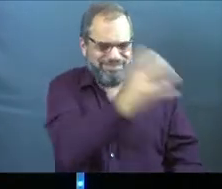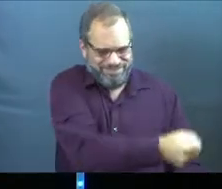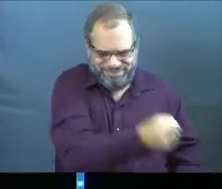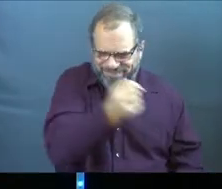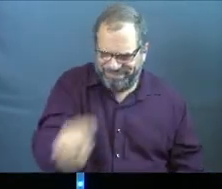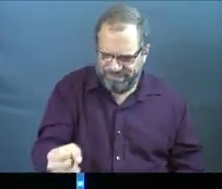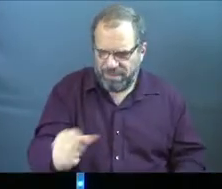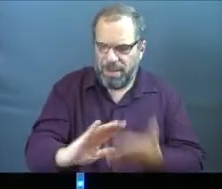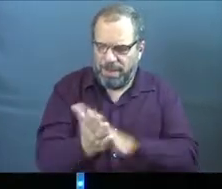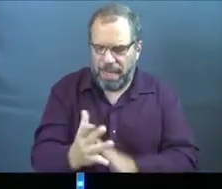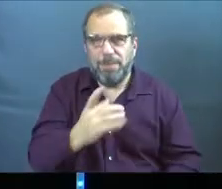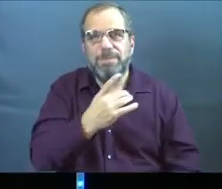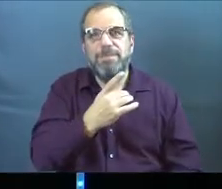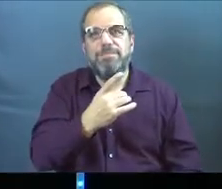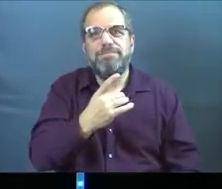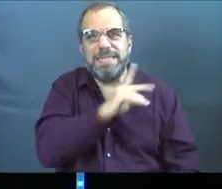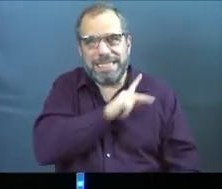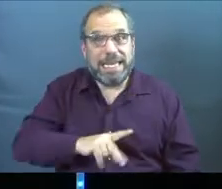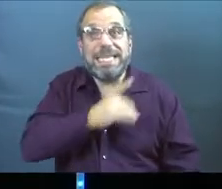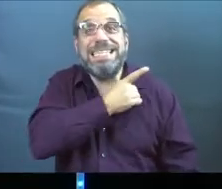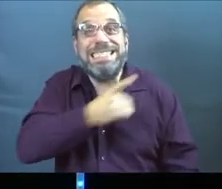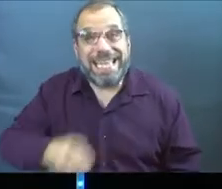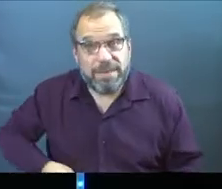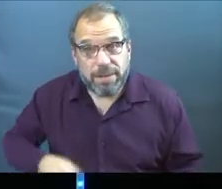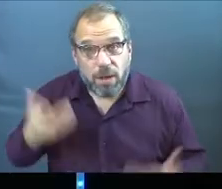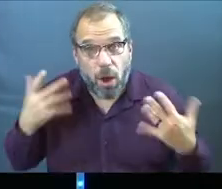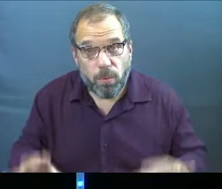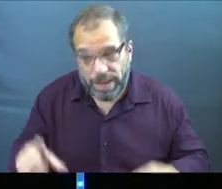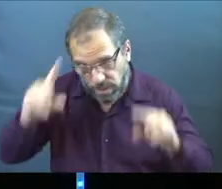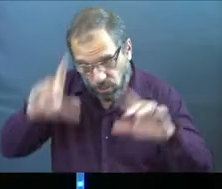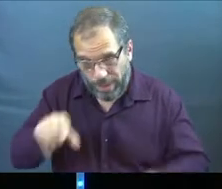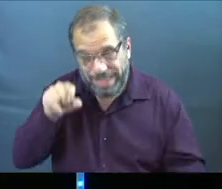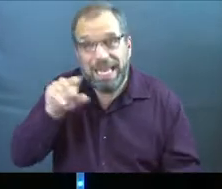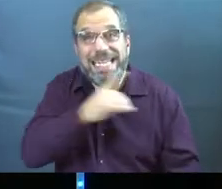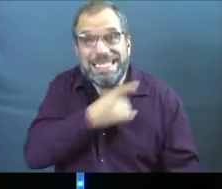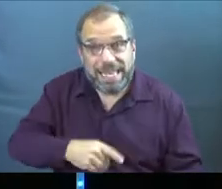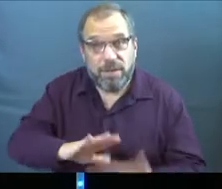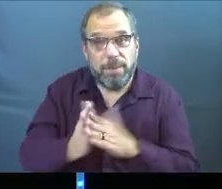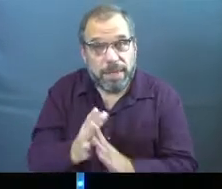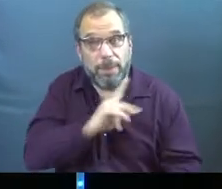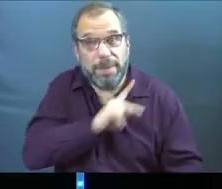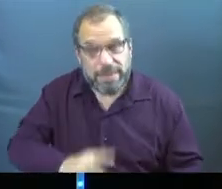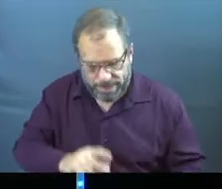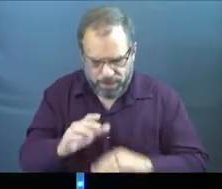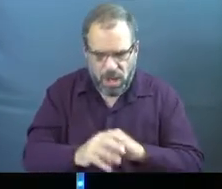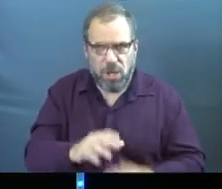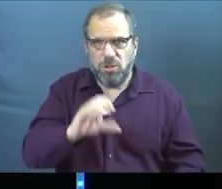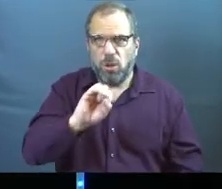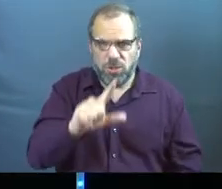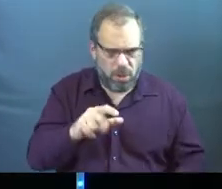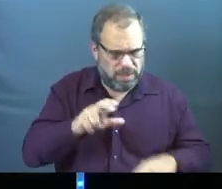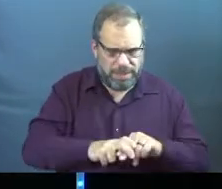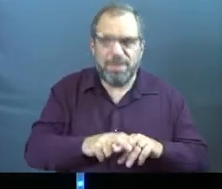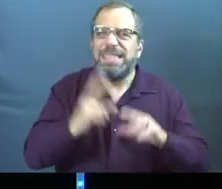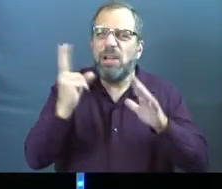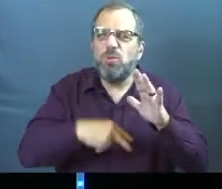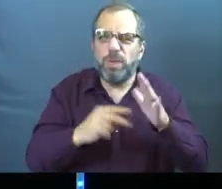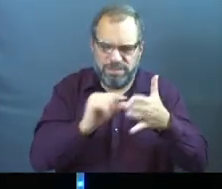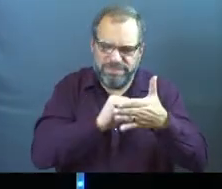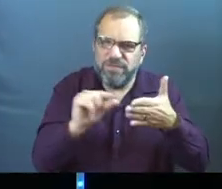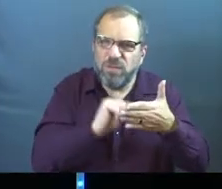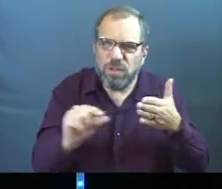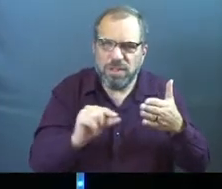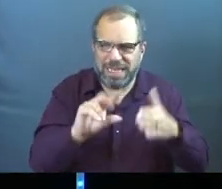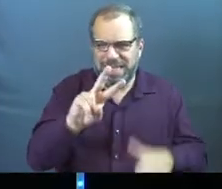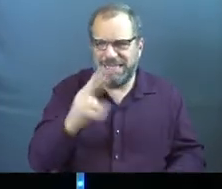and David will be the next king. I've anointed to David already to be the king of Israel. And so Saul's just in this place. And if you read through these